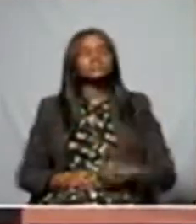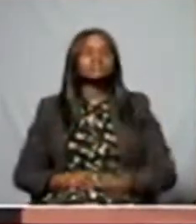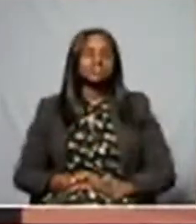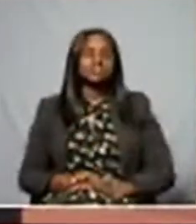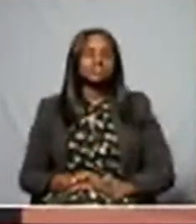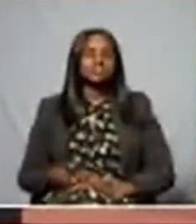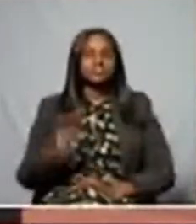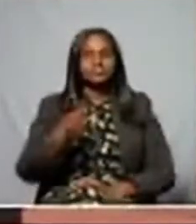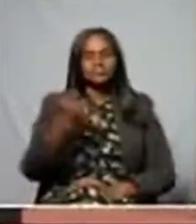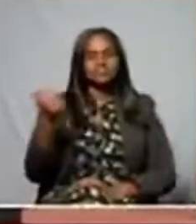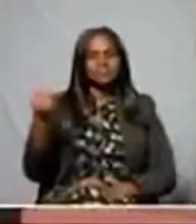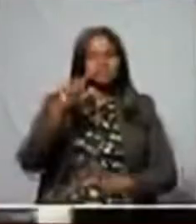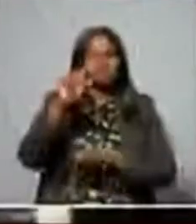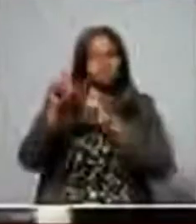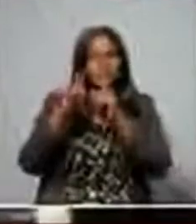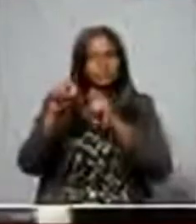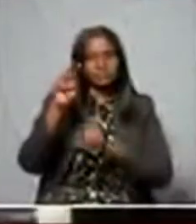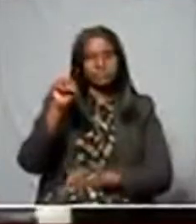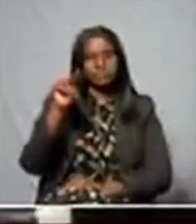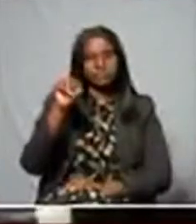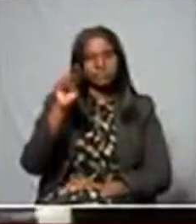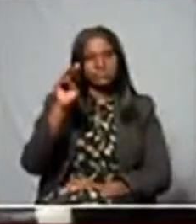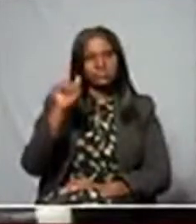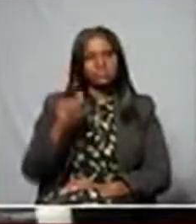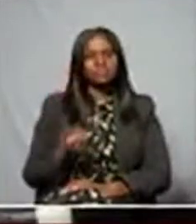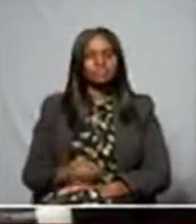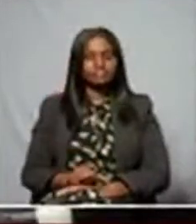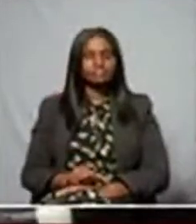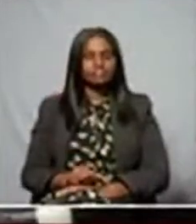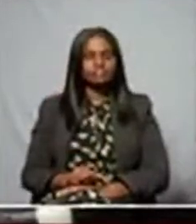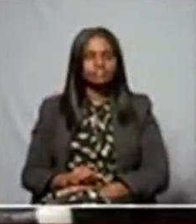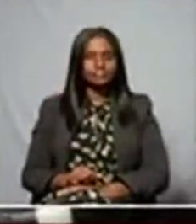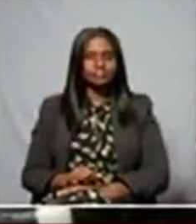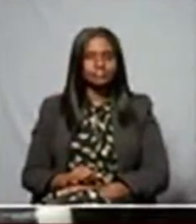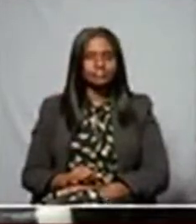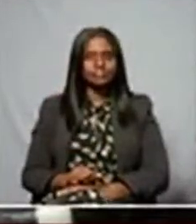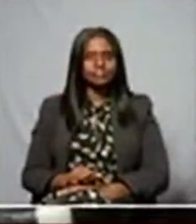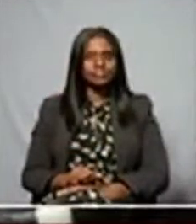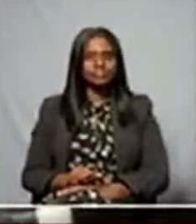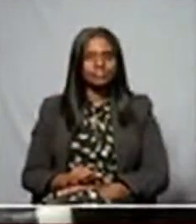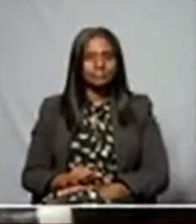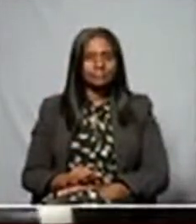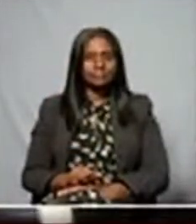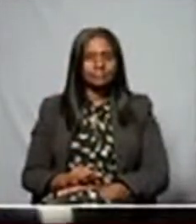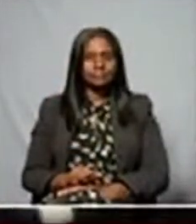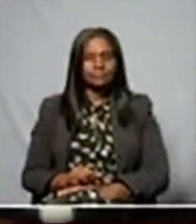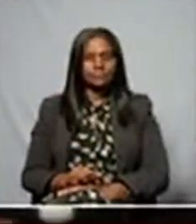take another question from Honorable Mumba. Honorable Mumba, can you come in and introduce yourself?